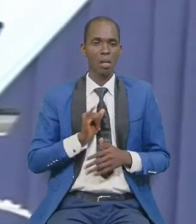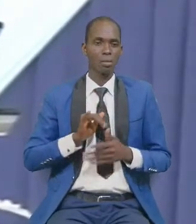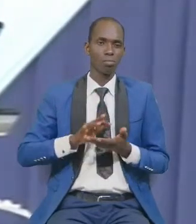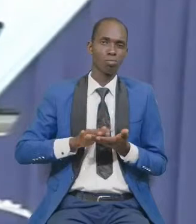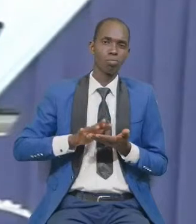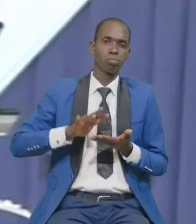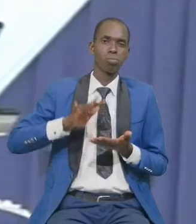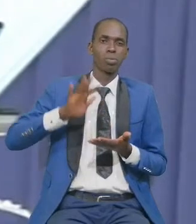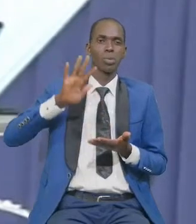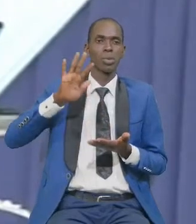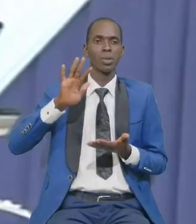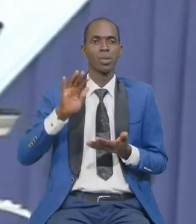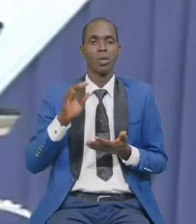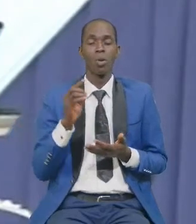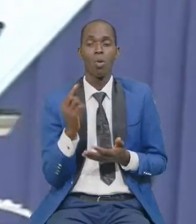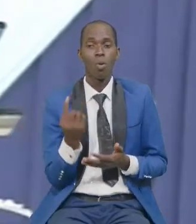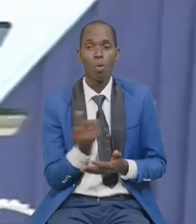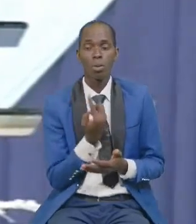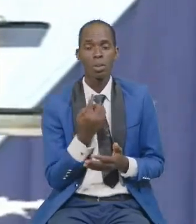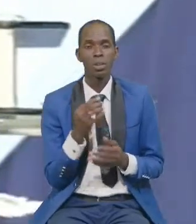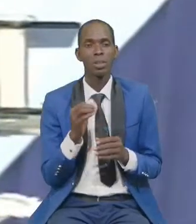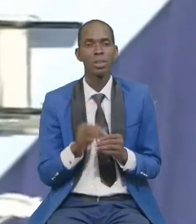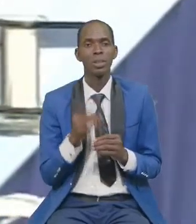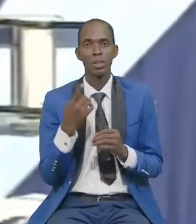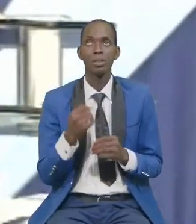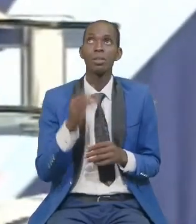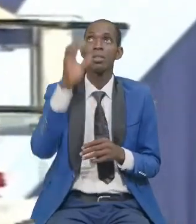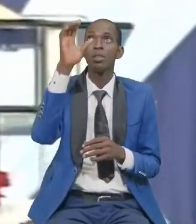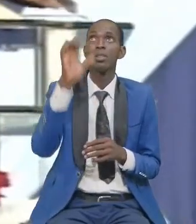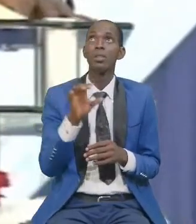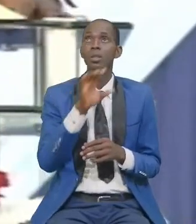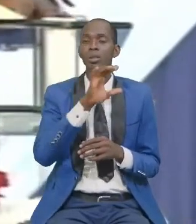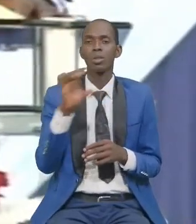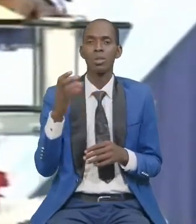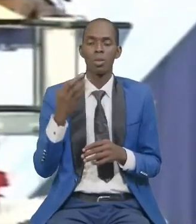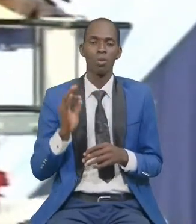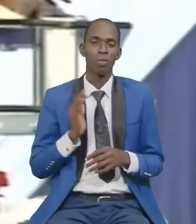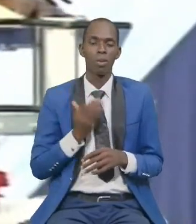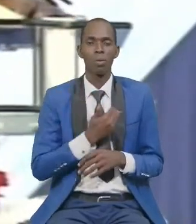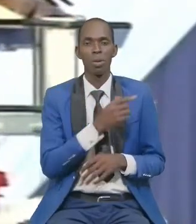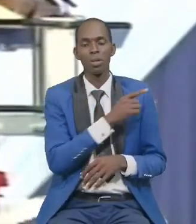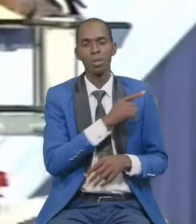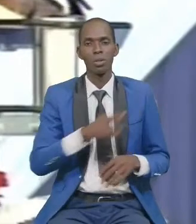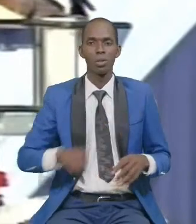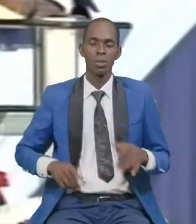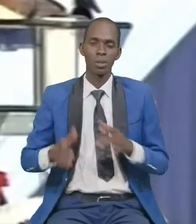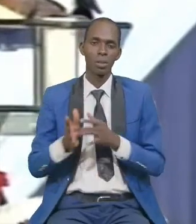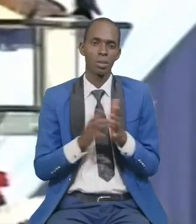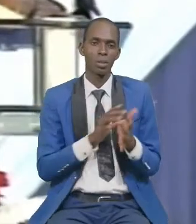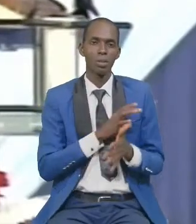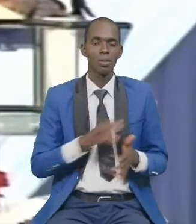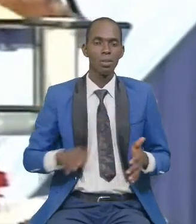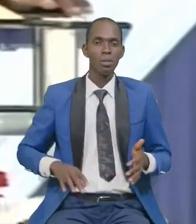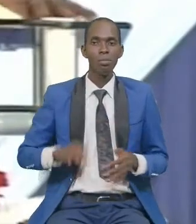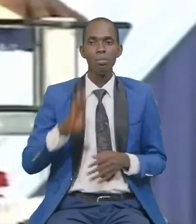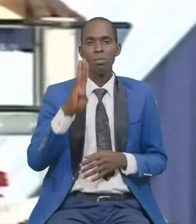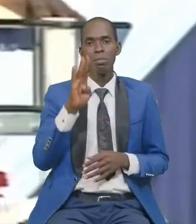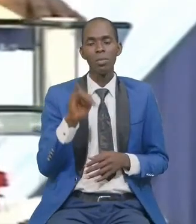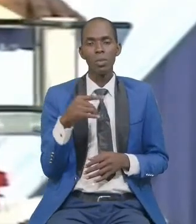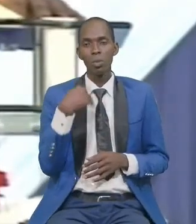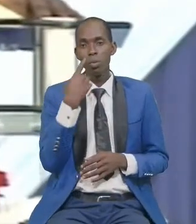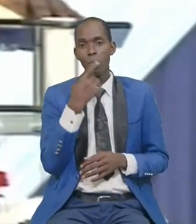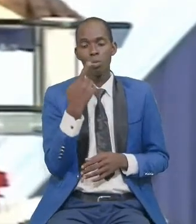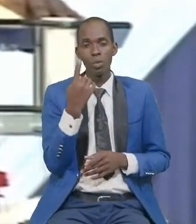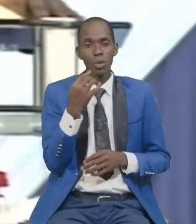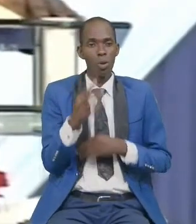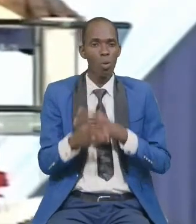save in the cross of our Lord Jesus Christ, by whom the world